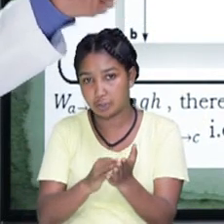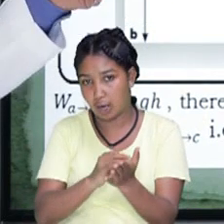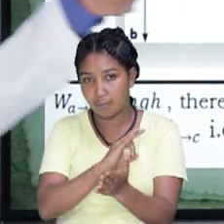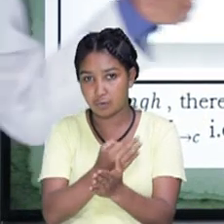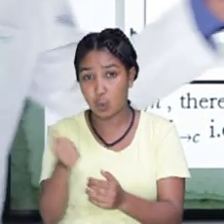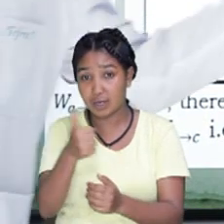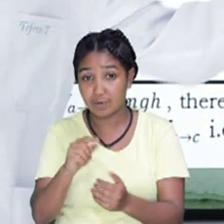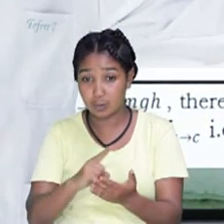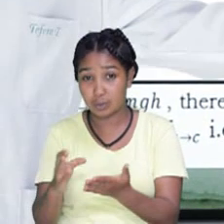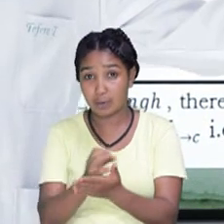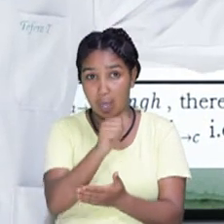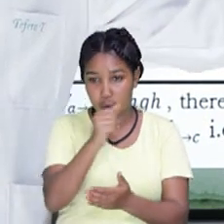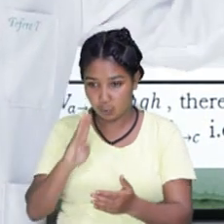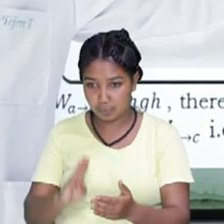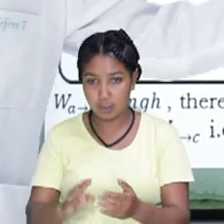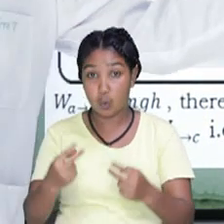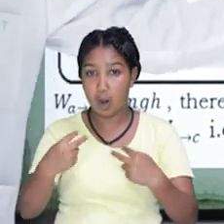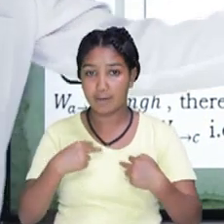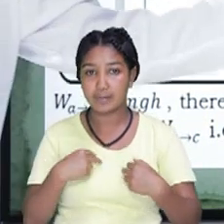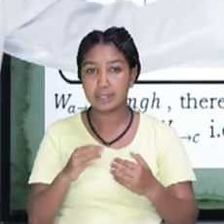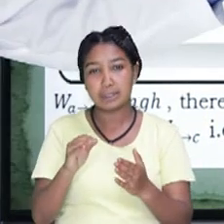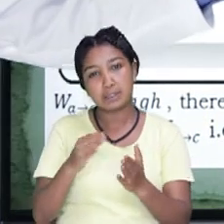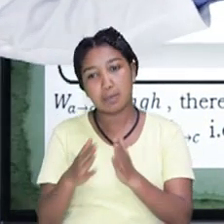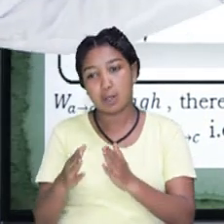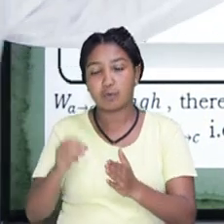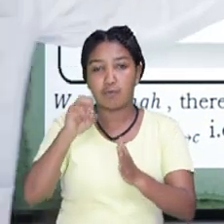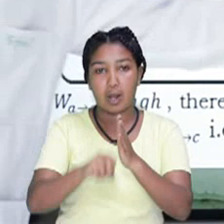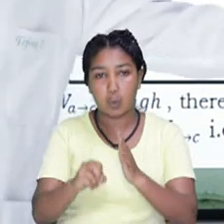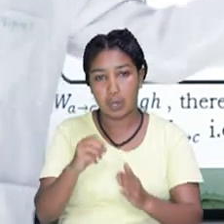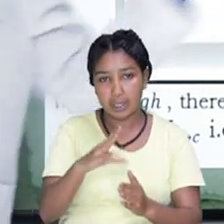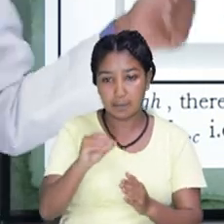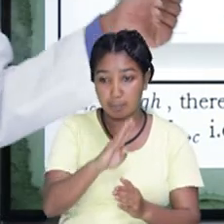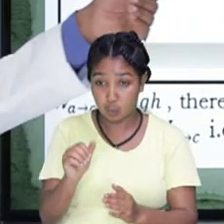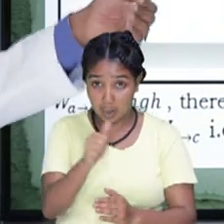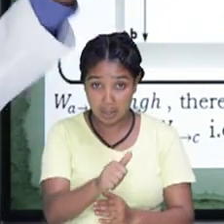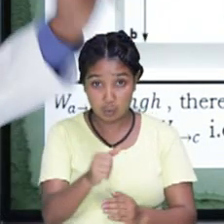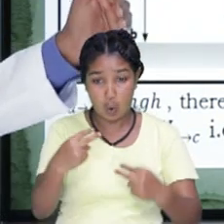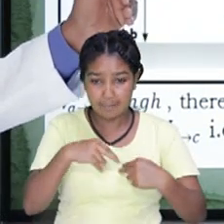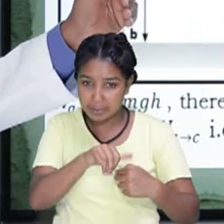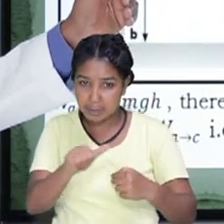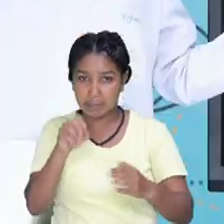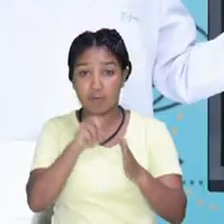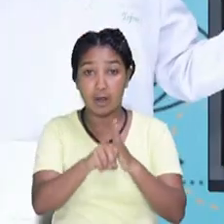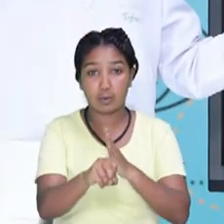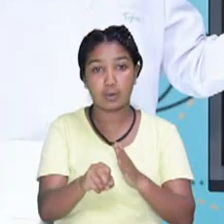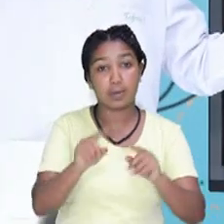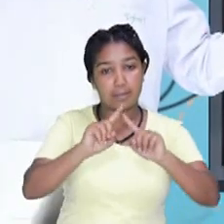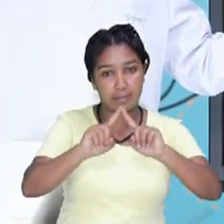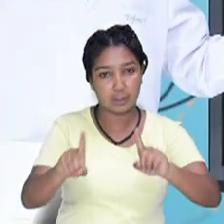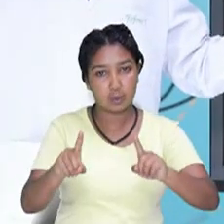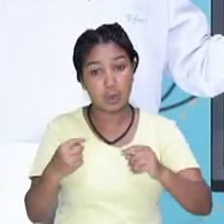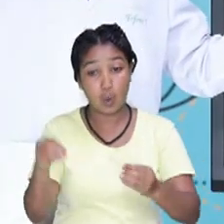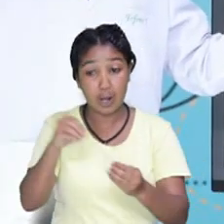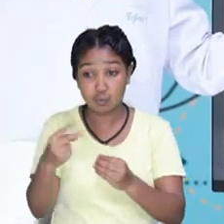force, whenever you take from A to B, you have some kind of value, and from B to A, we have the same value, but